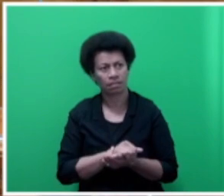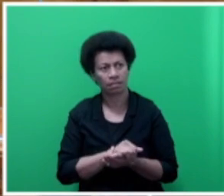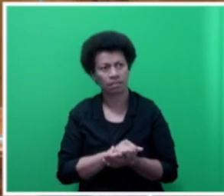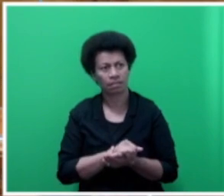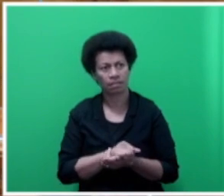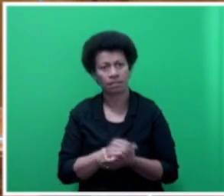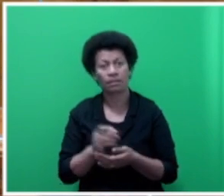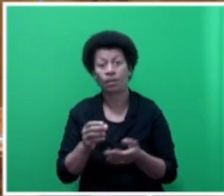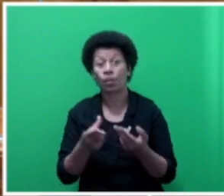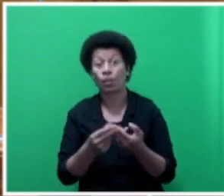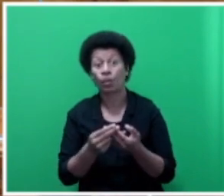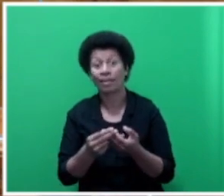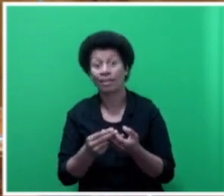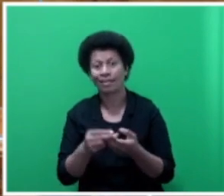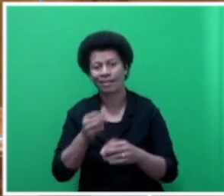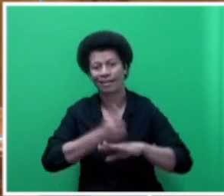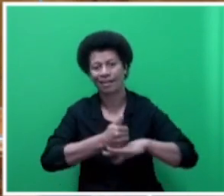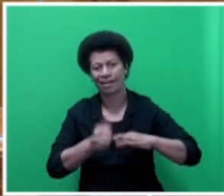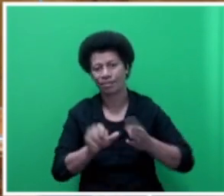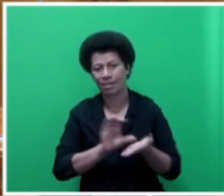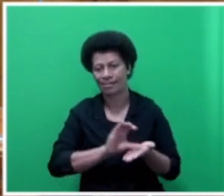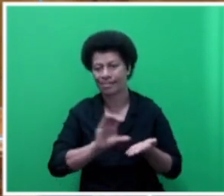provided with grants, government grants.